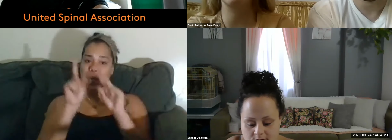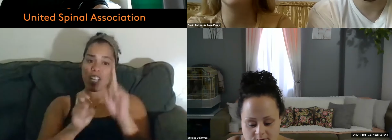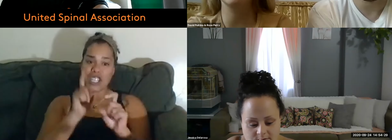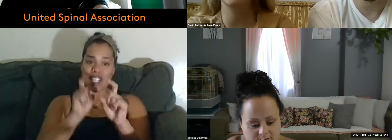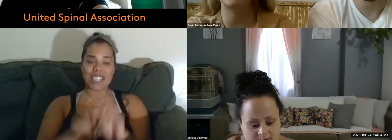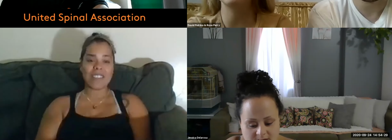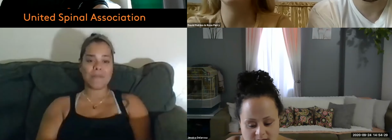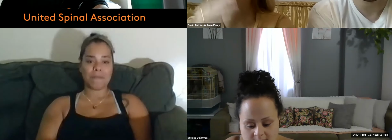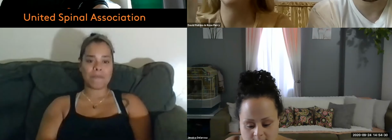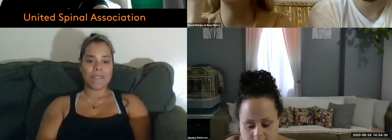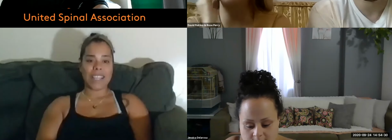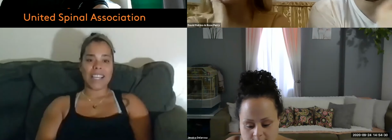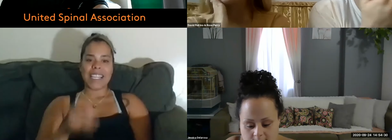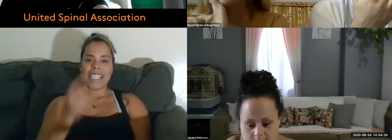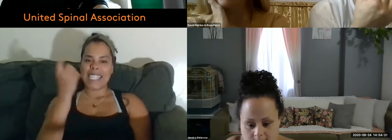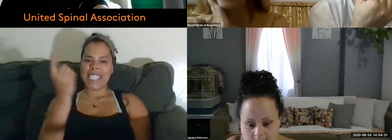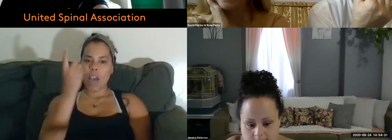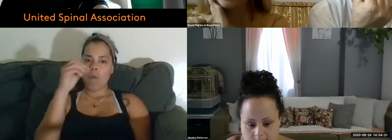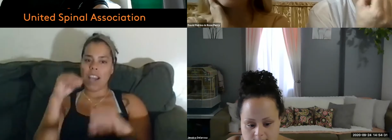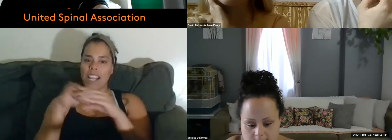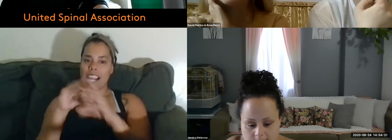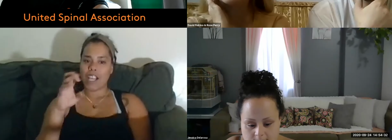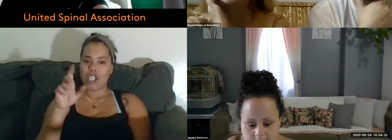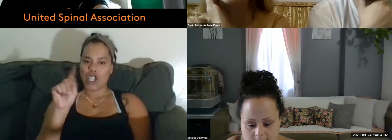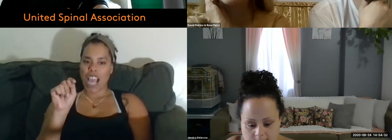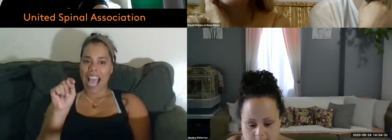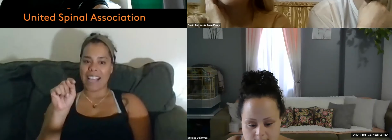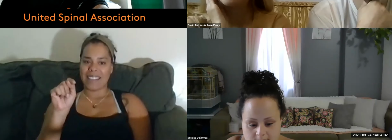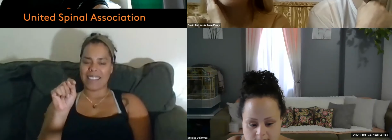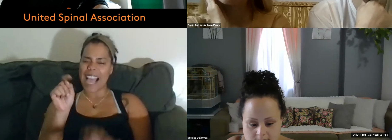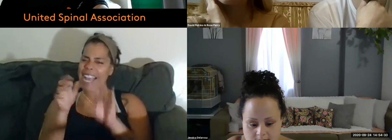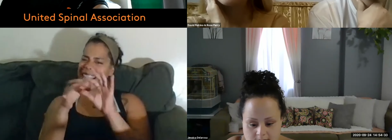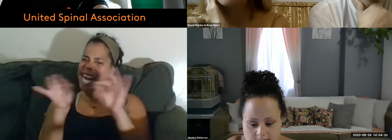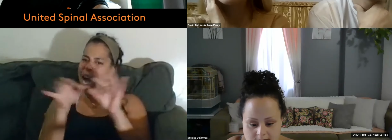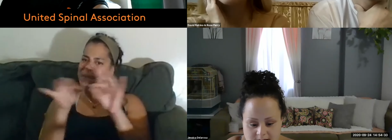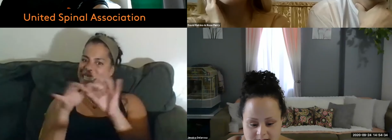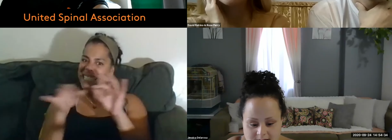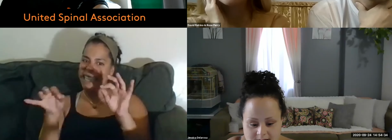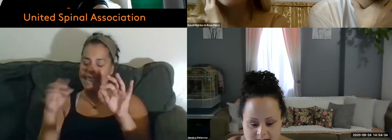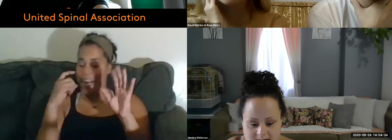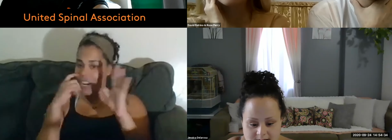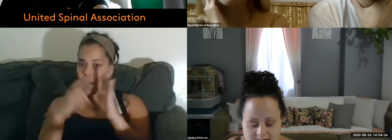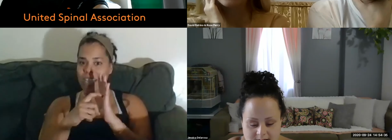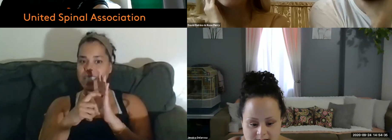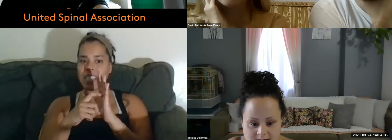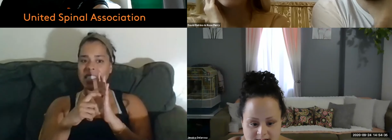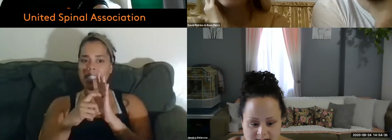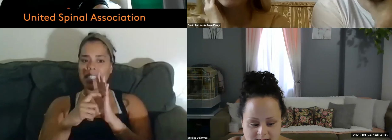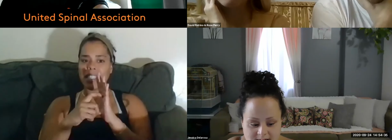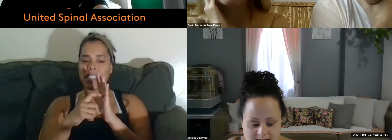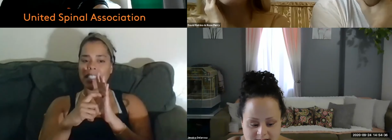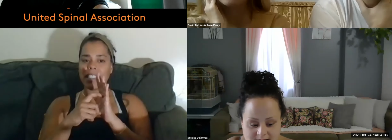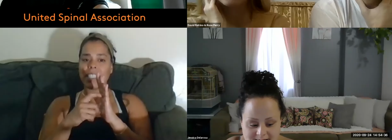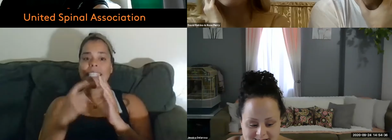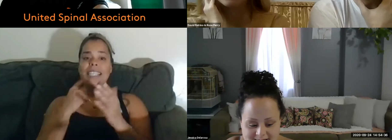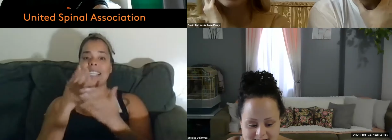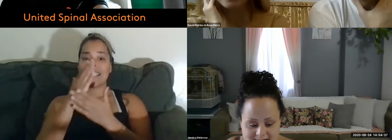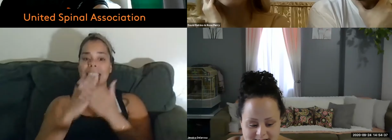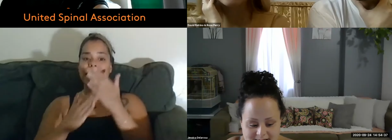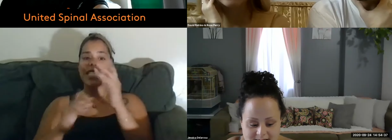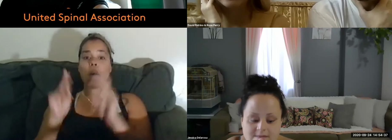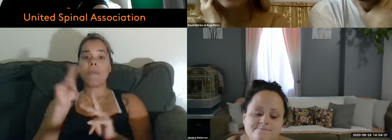there was someone in the chat who made a comment that resonated with me, that some seniors are tech intimidated and refuse to